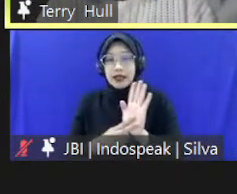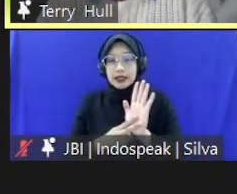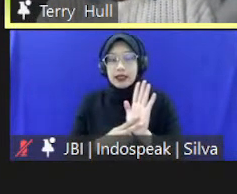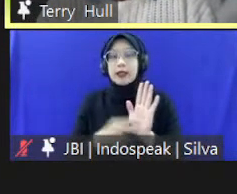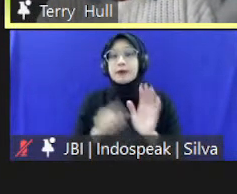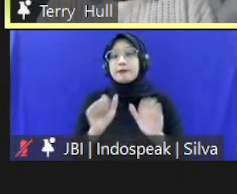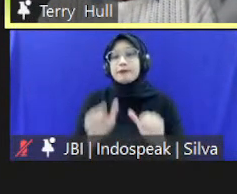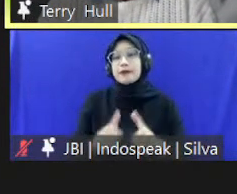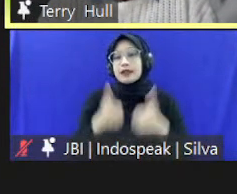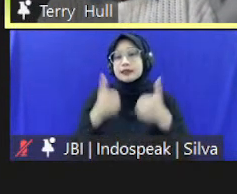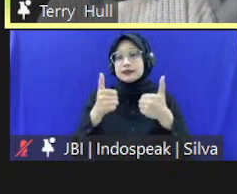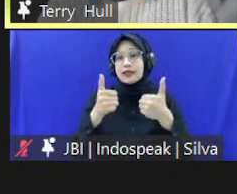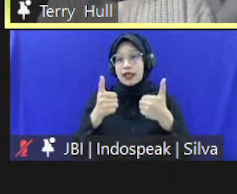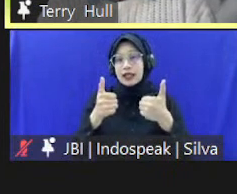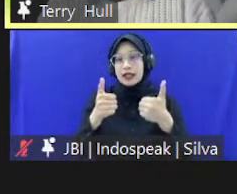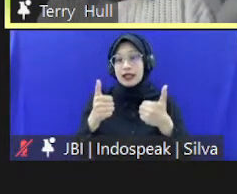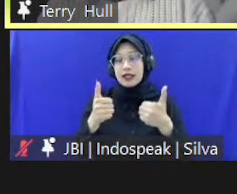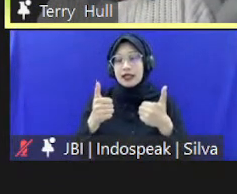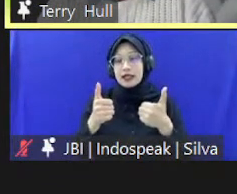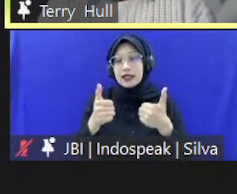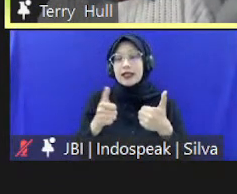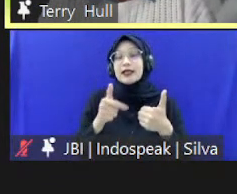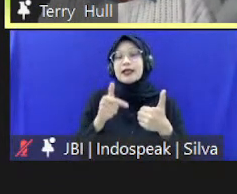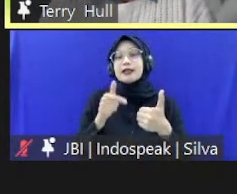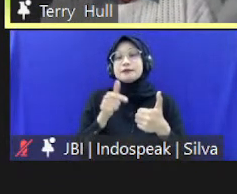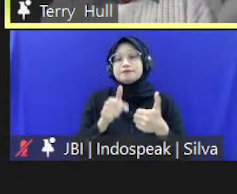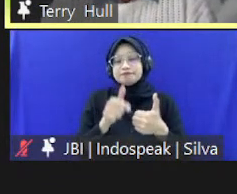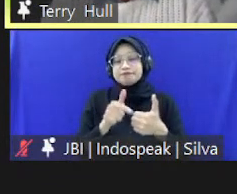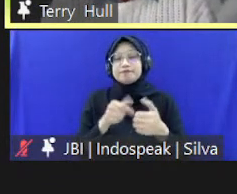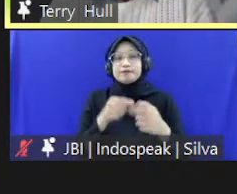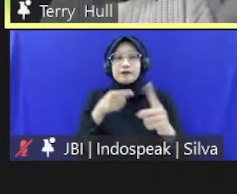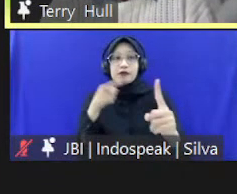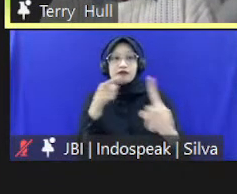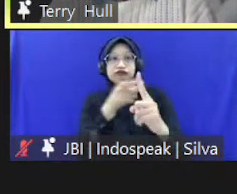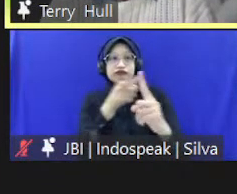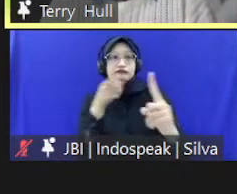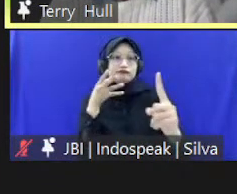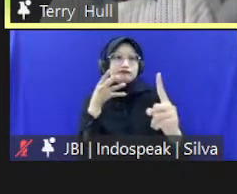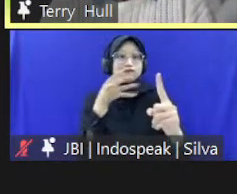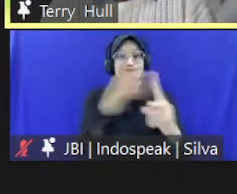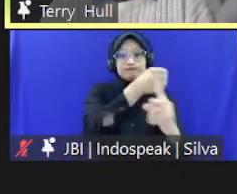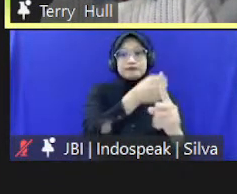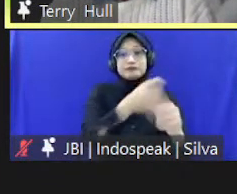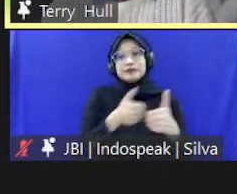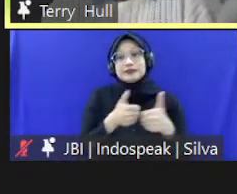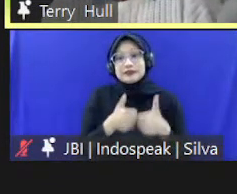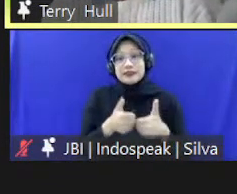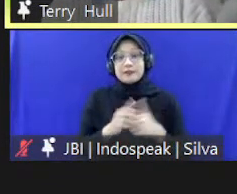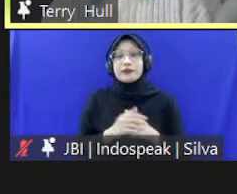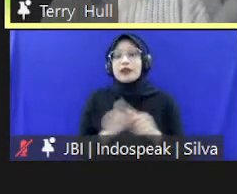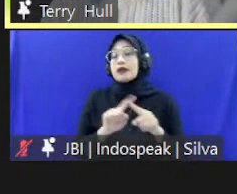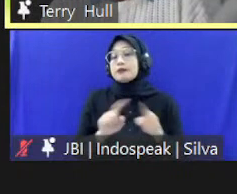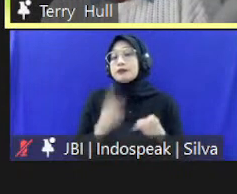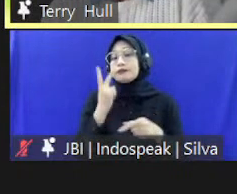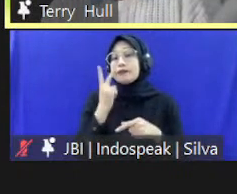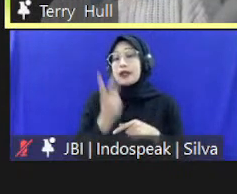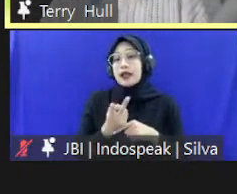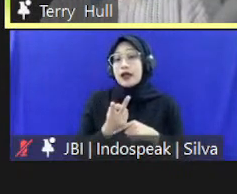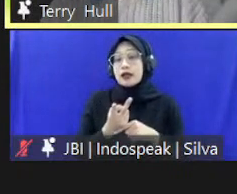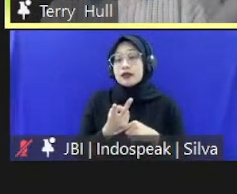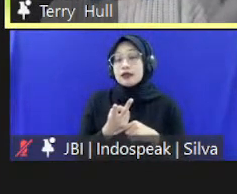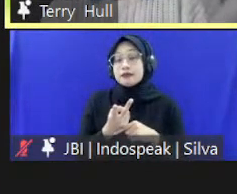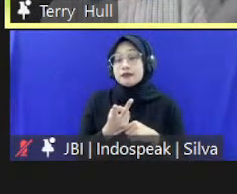them on meeting that goal. But you can see that the